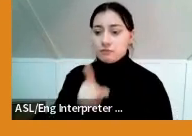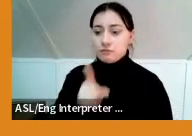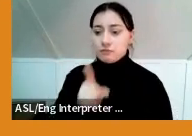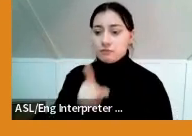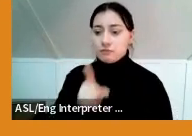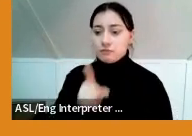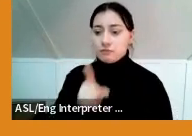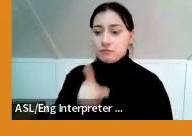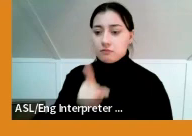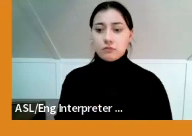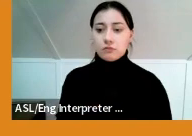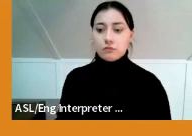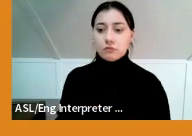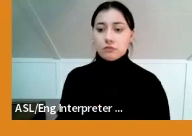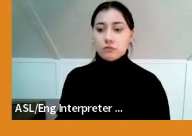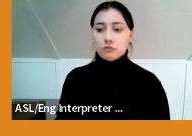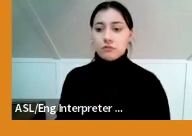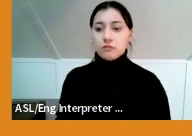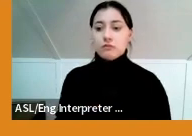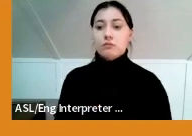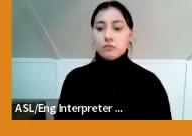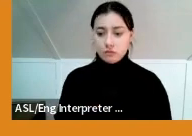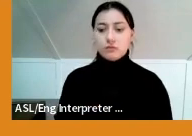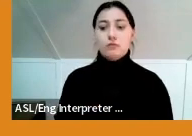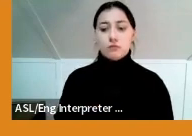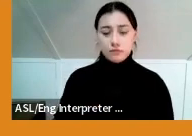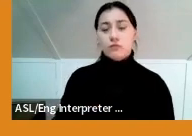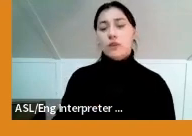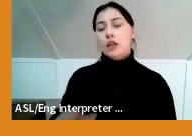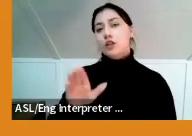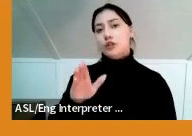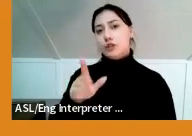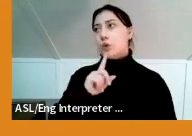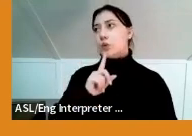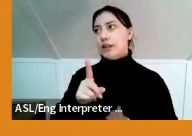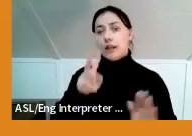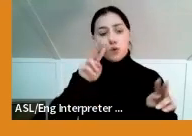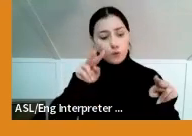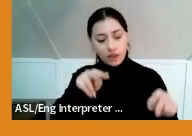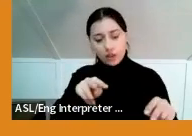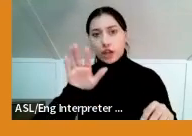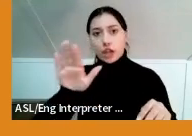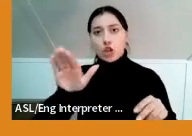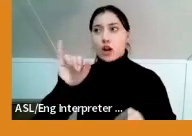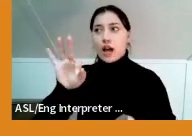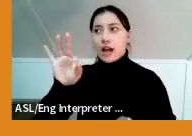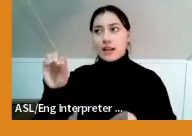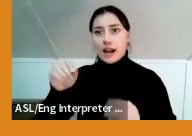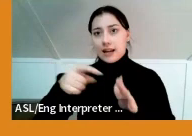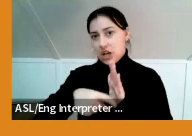the expenses as reported on your 990 is what we will be looking at.